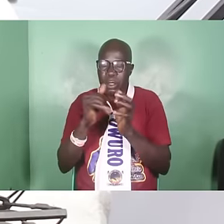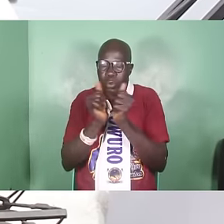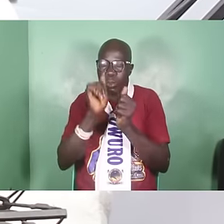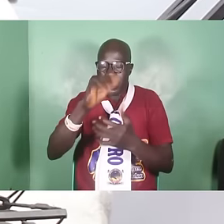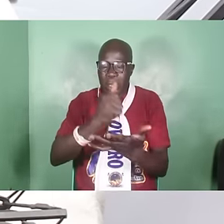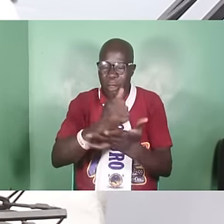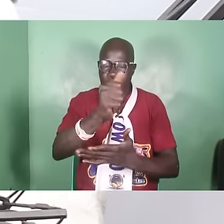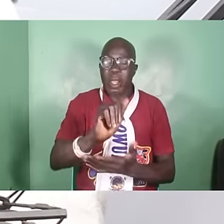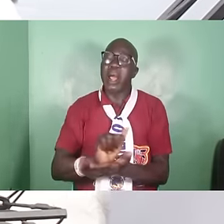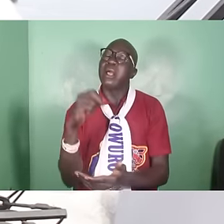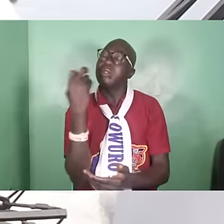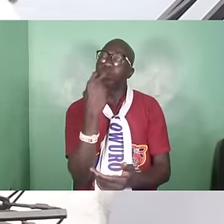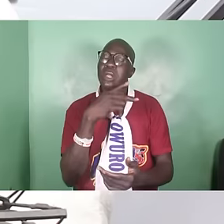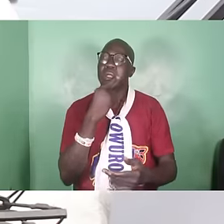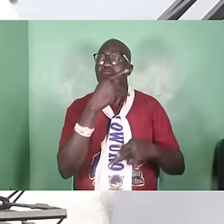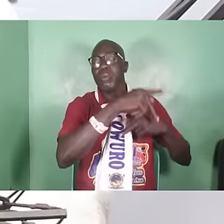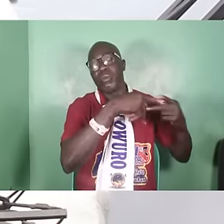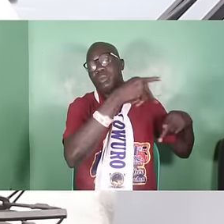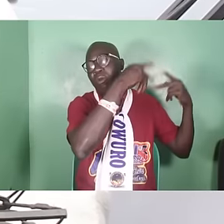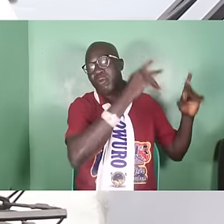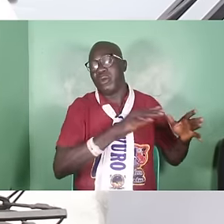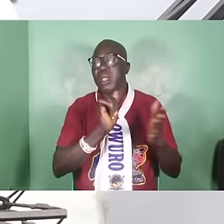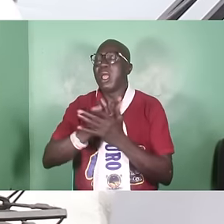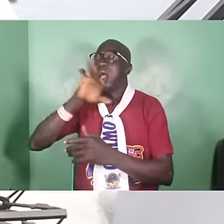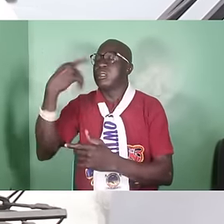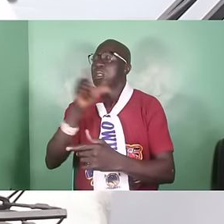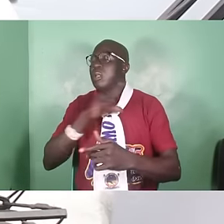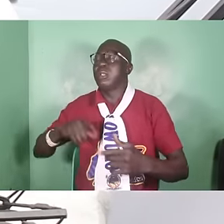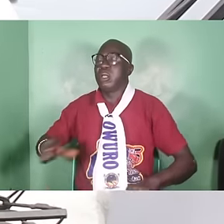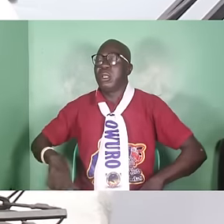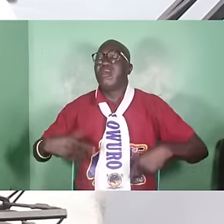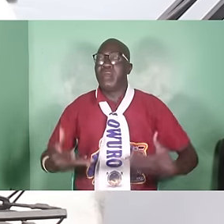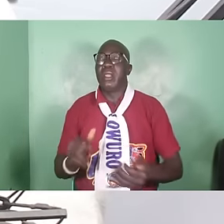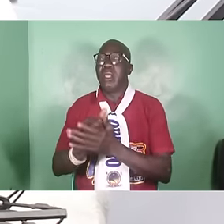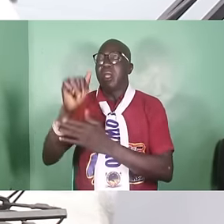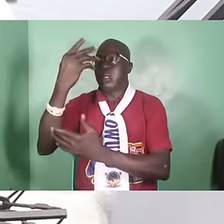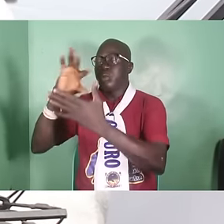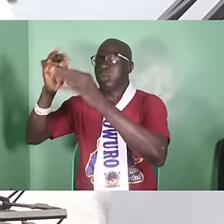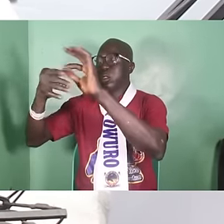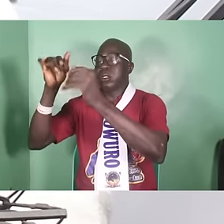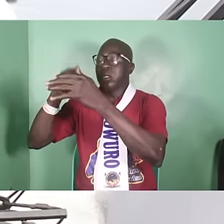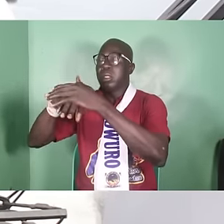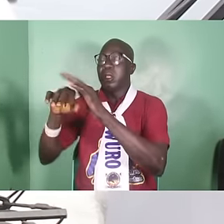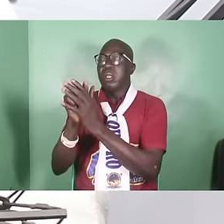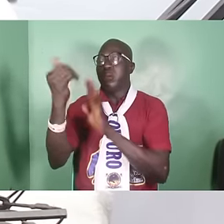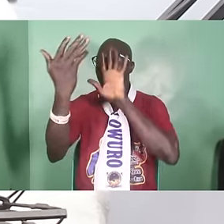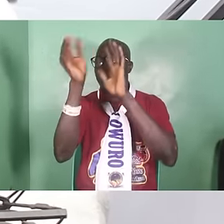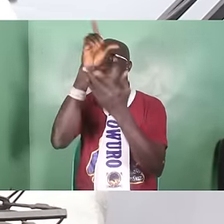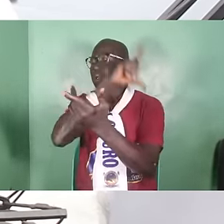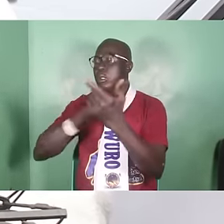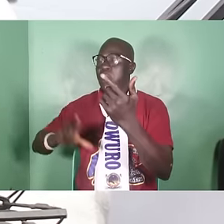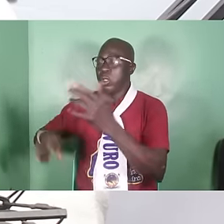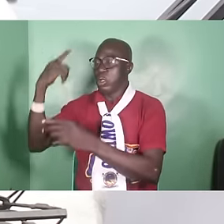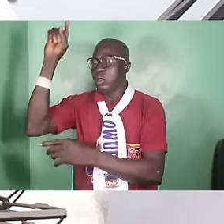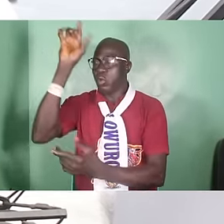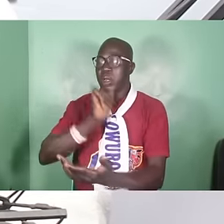with this amen, I speak as prophet. As the Lord lives, then the Spirit lives. Before the